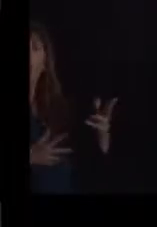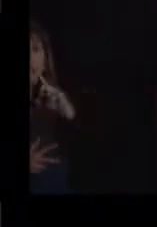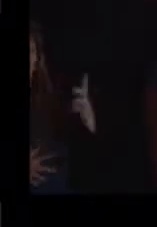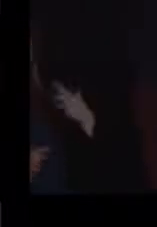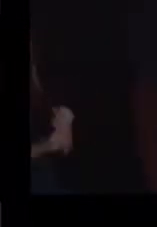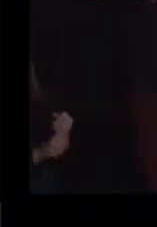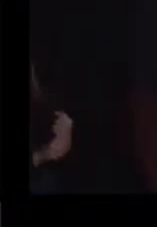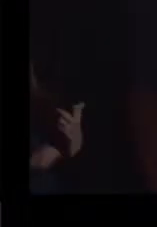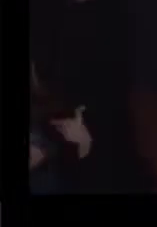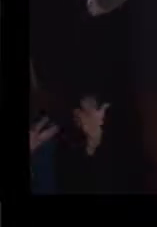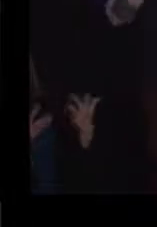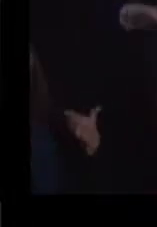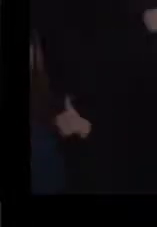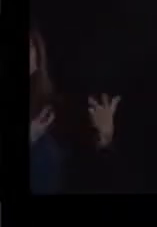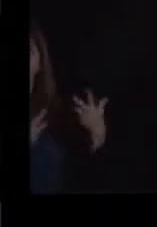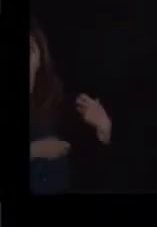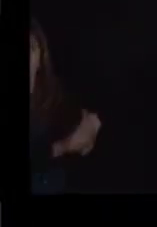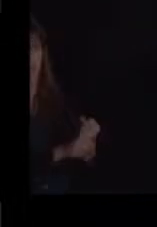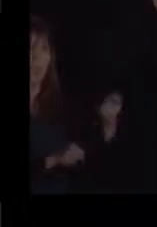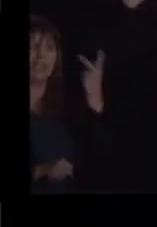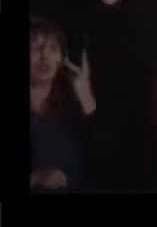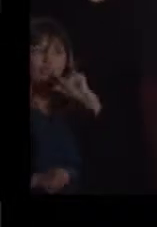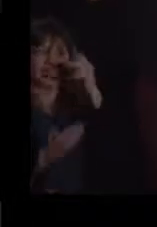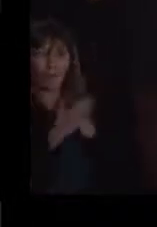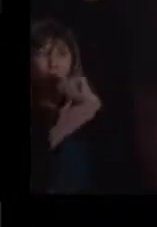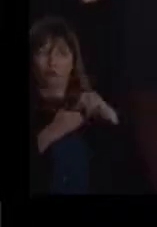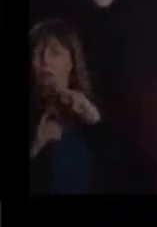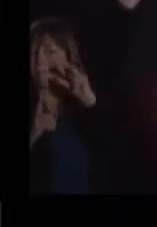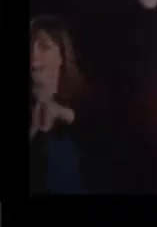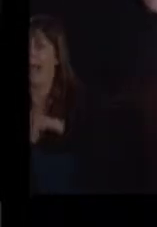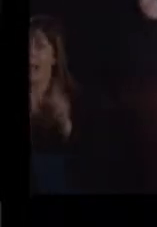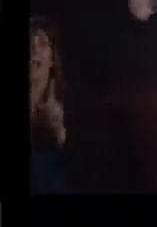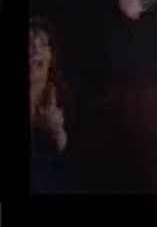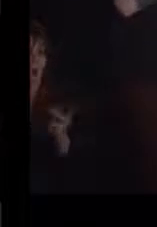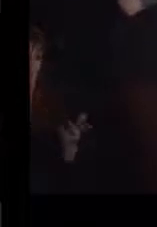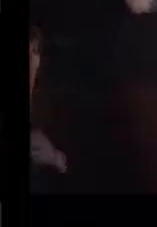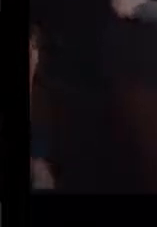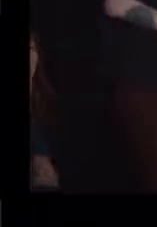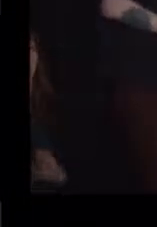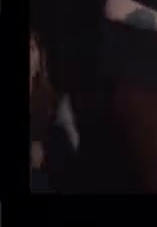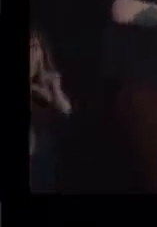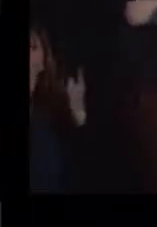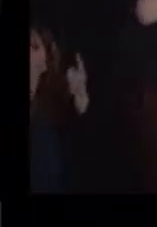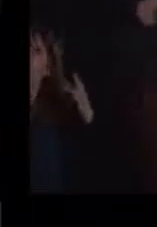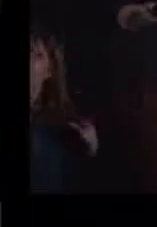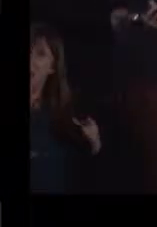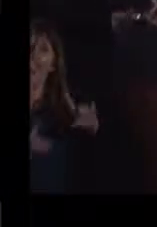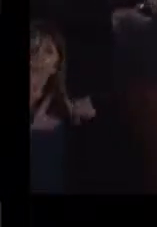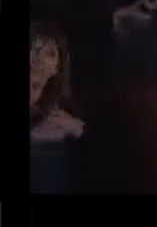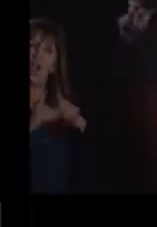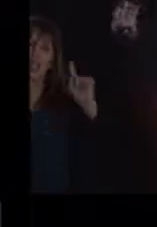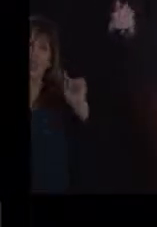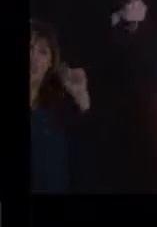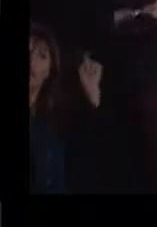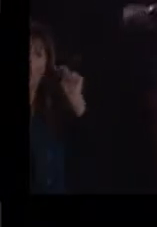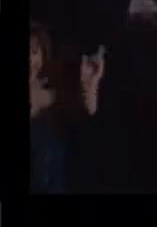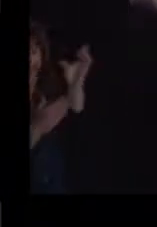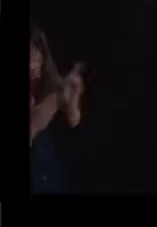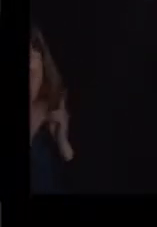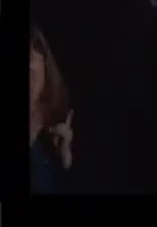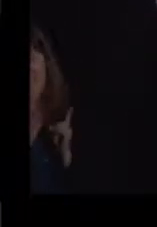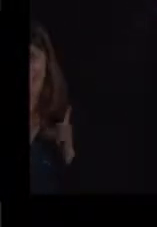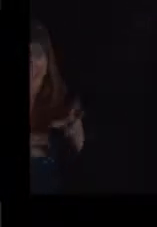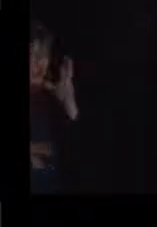make it. And then where does that go? Where does this project go to? And then I fell into toy design, which I absolutely adore.